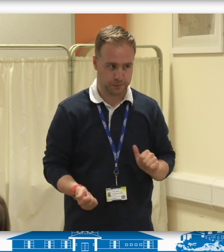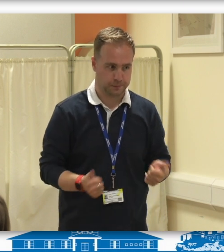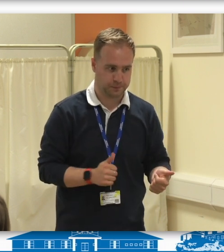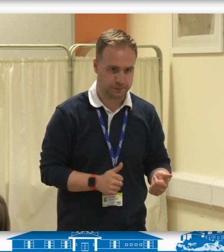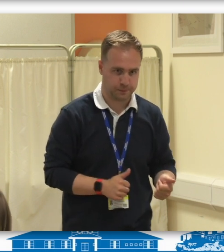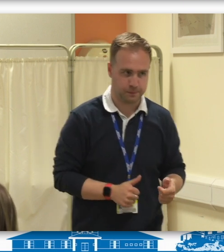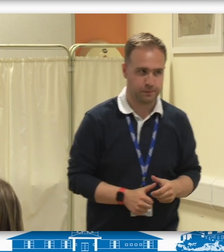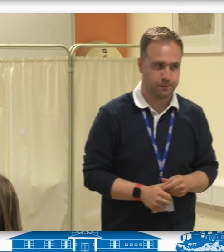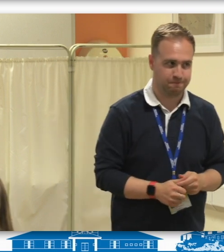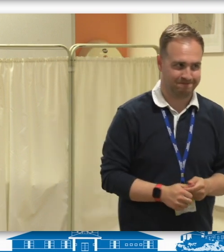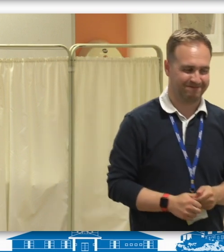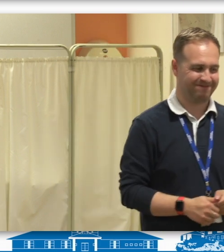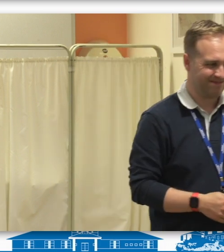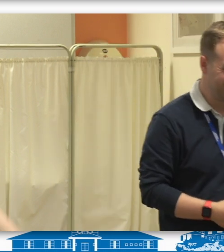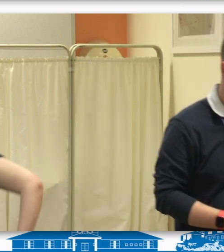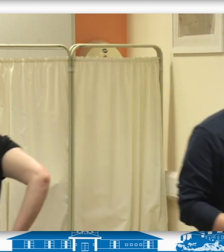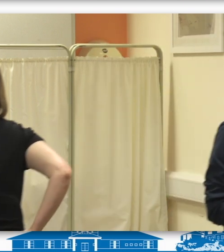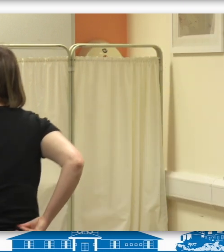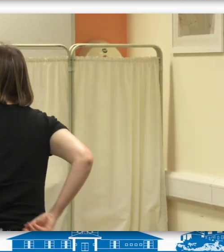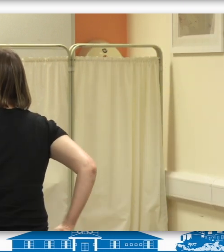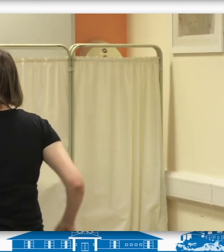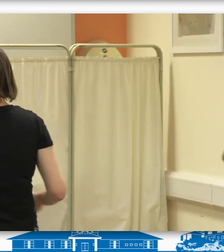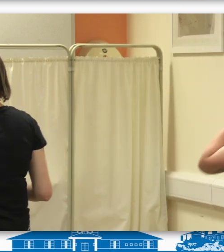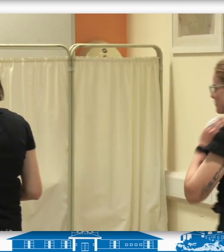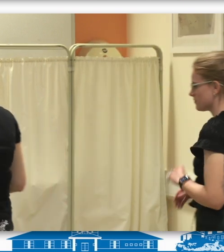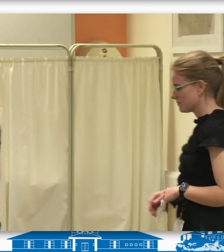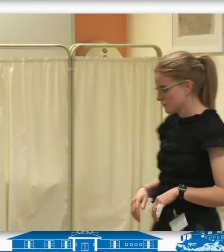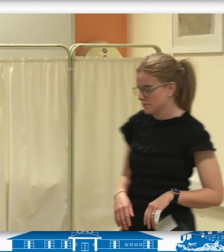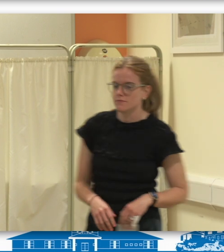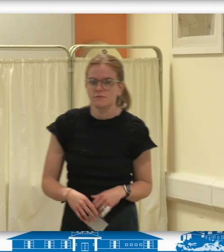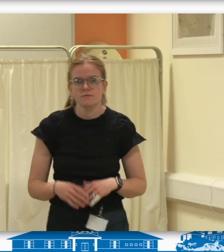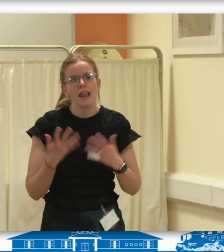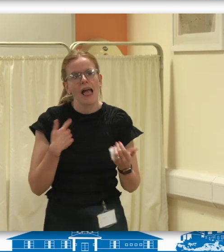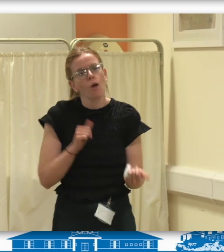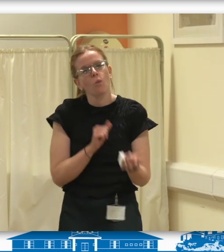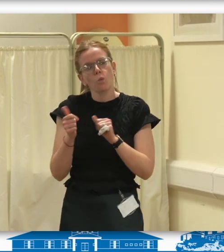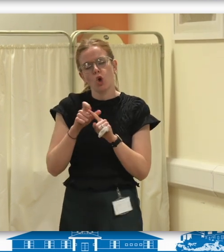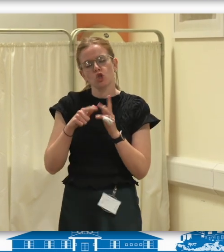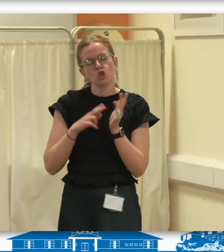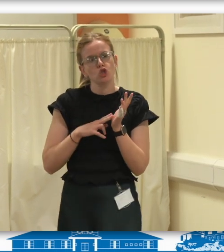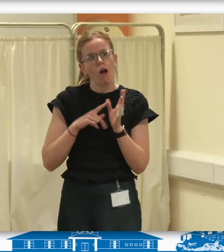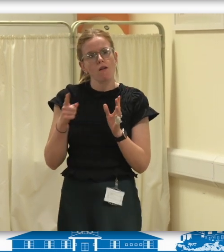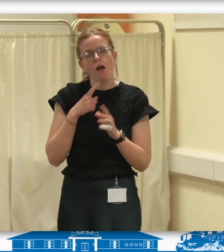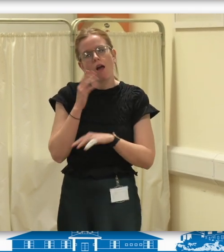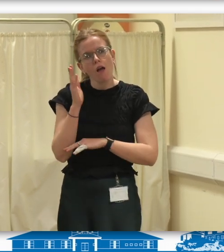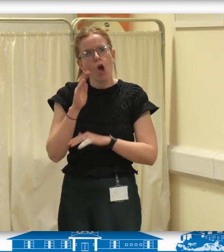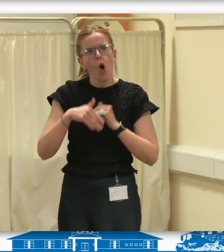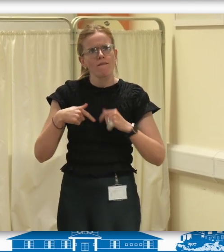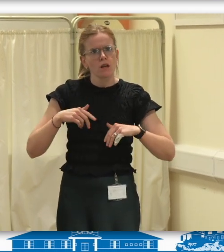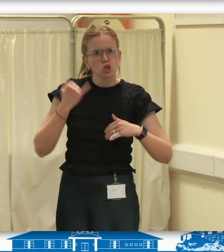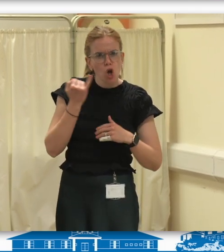I'm now going to hand over to my colleague Donna, who's going to talk to you about what we do as a service here in Derby. Thank you,